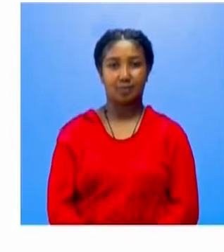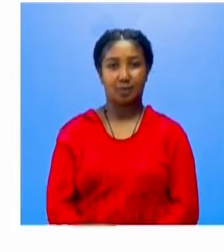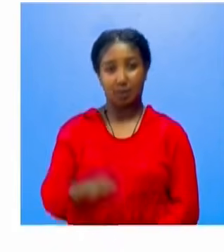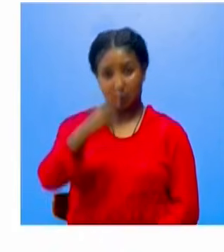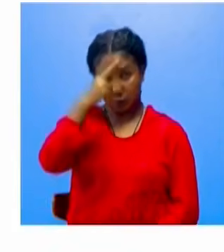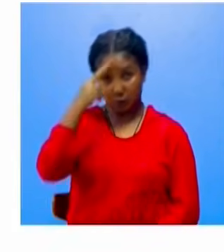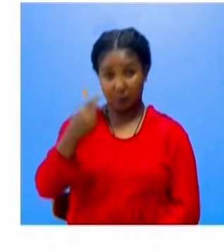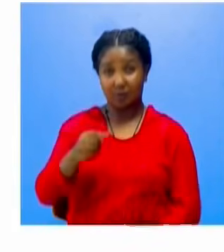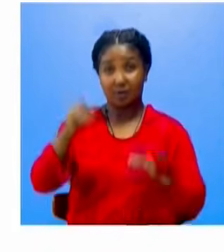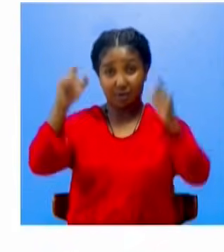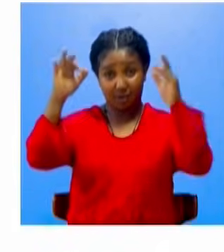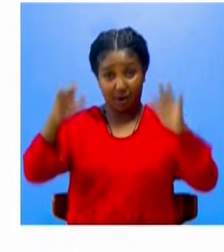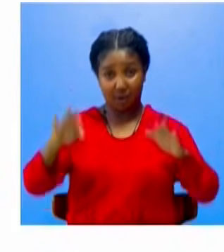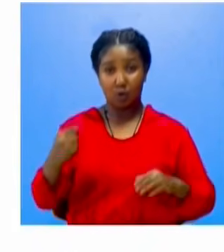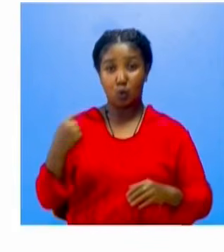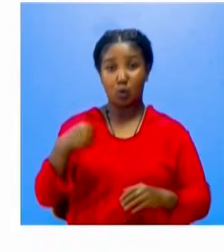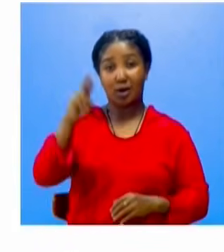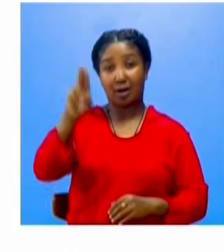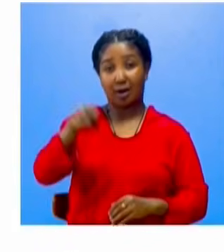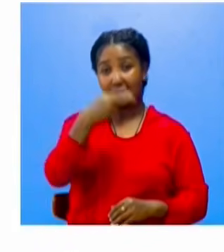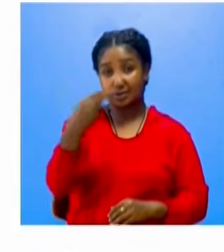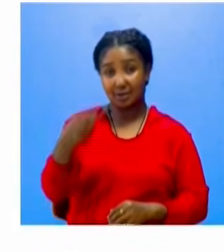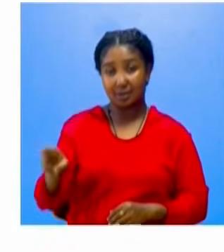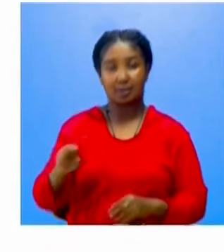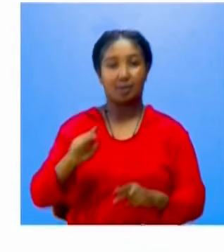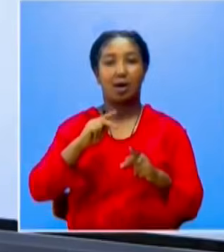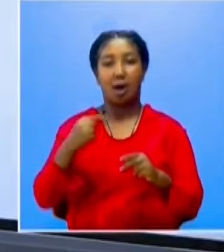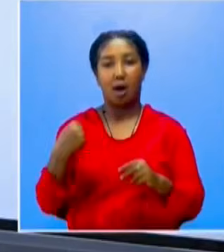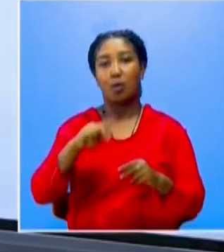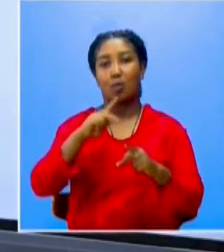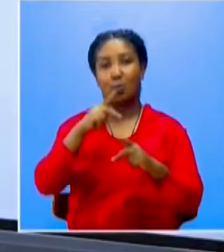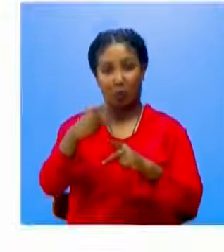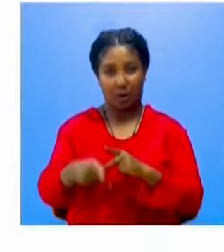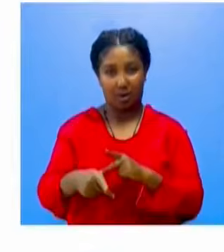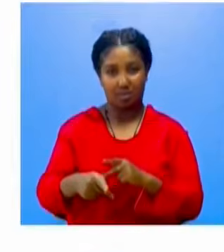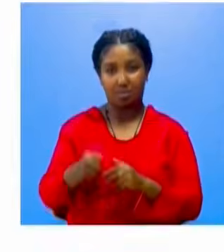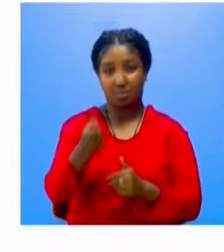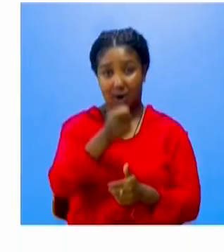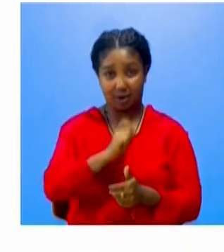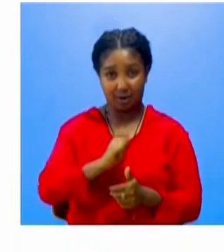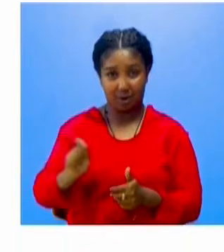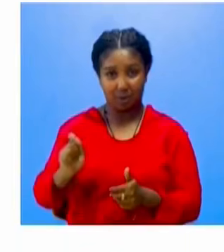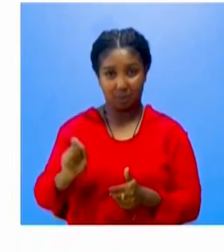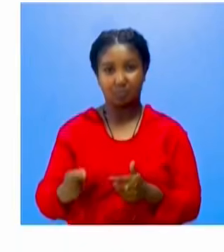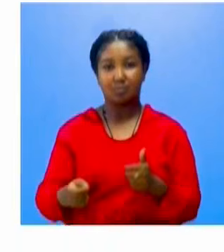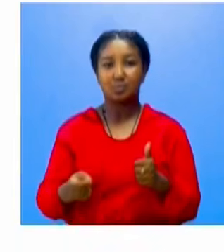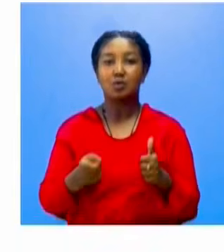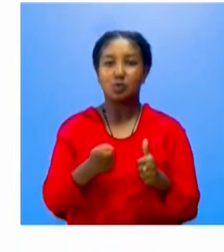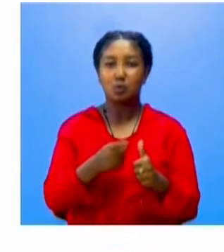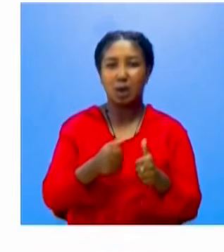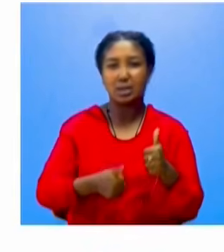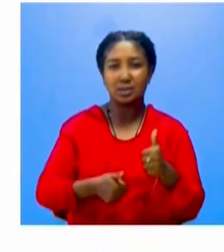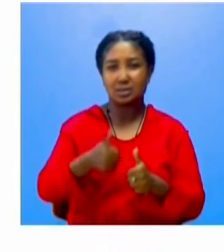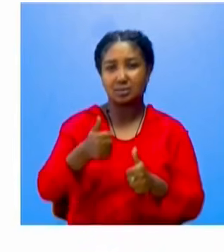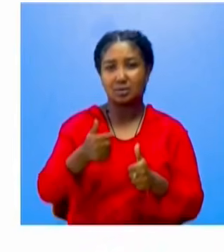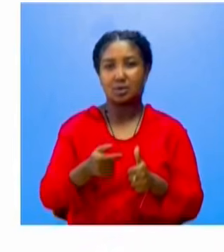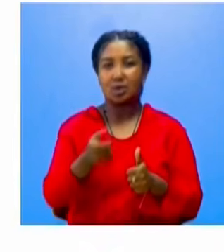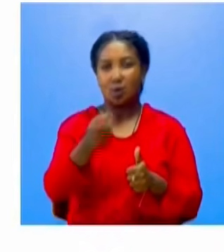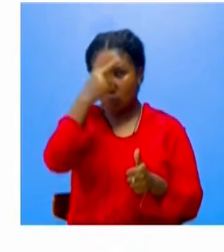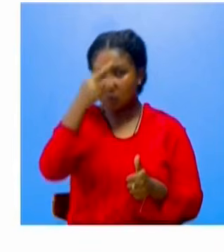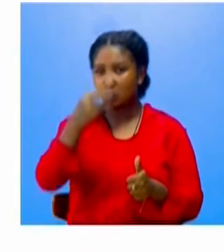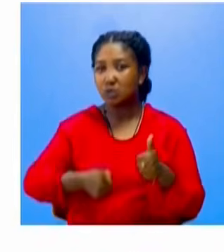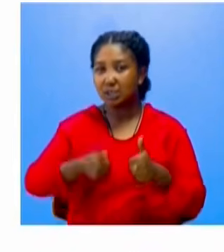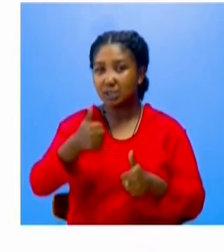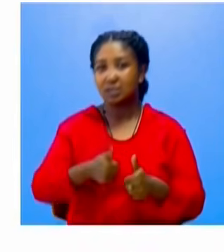Because of the rain, we canceled our program. Write down the cause